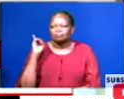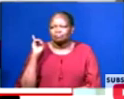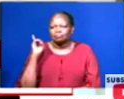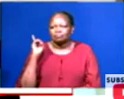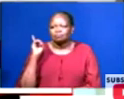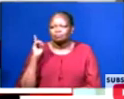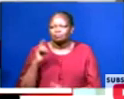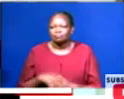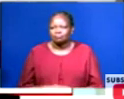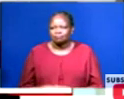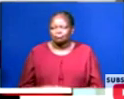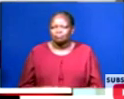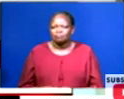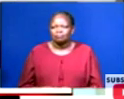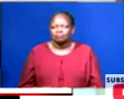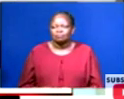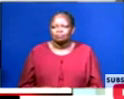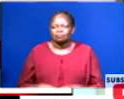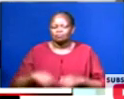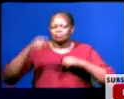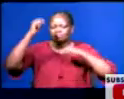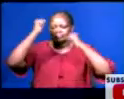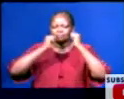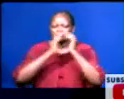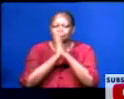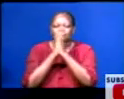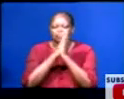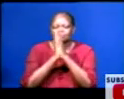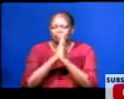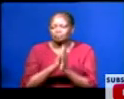episode of Military Tales.